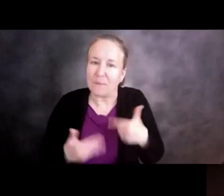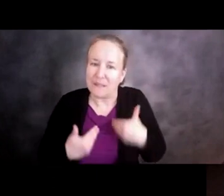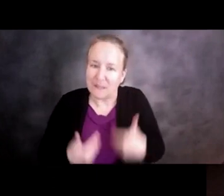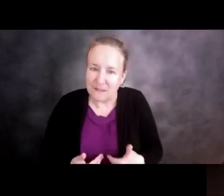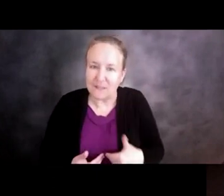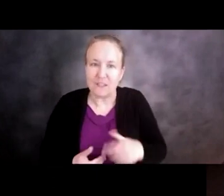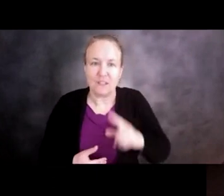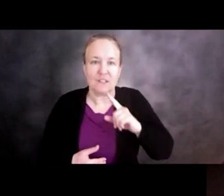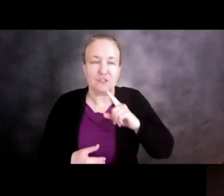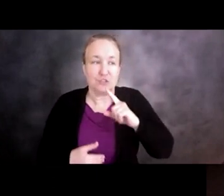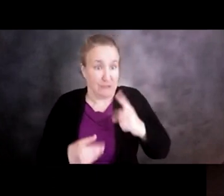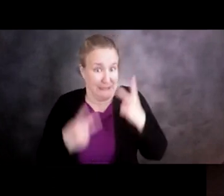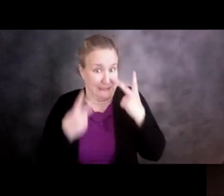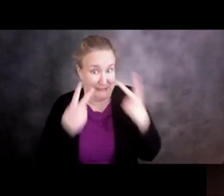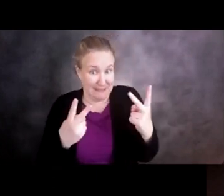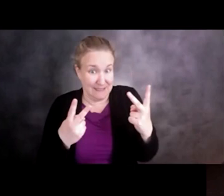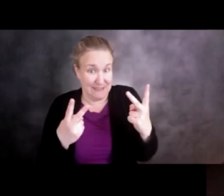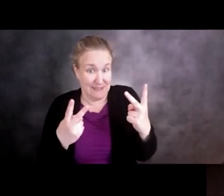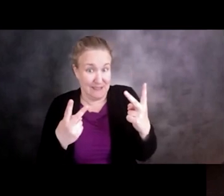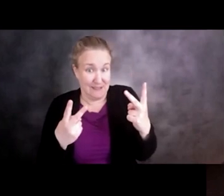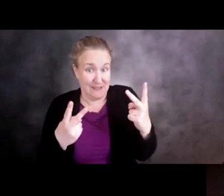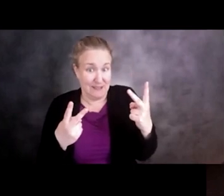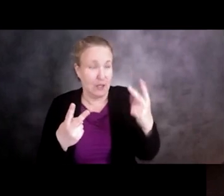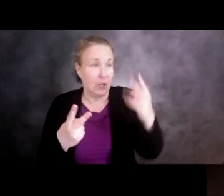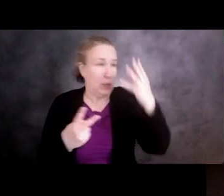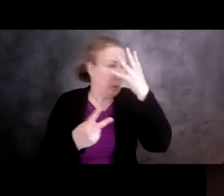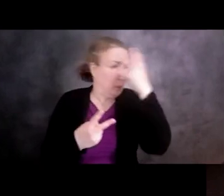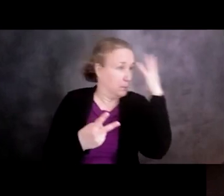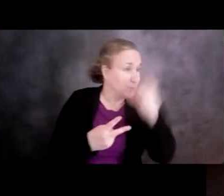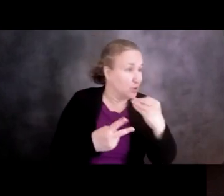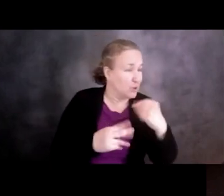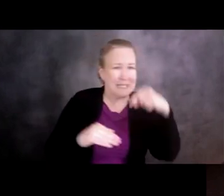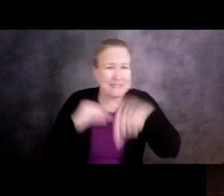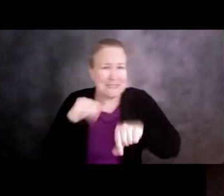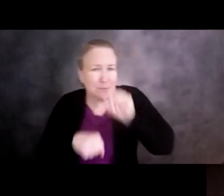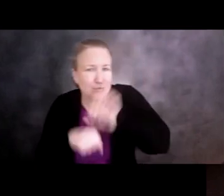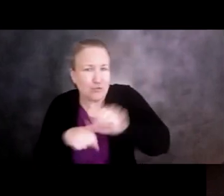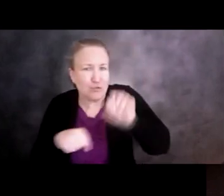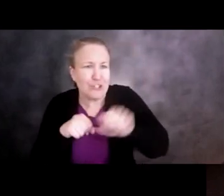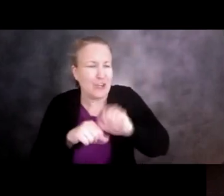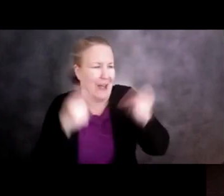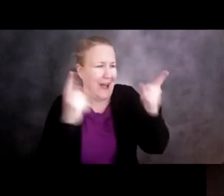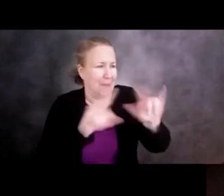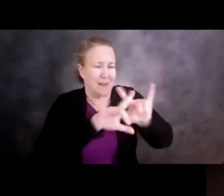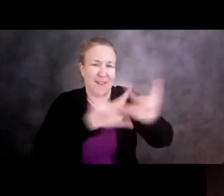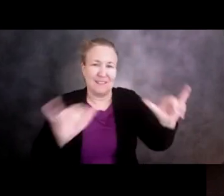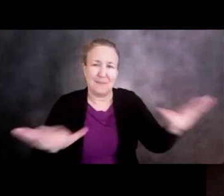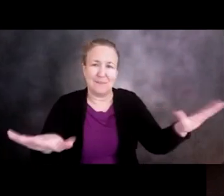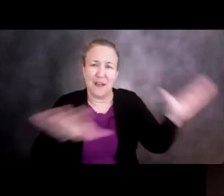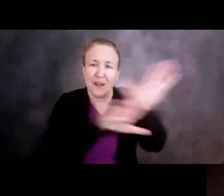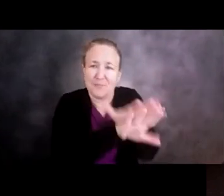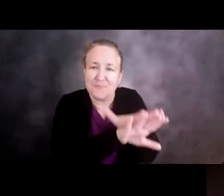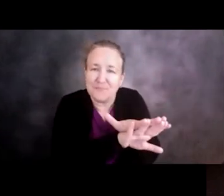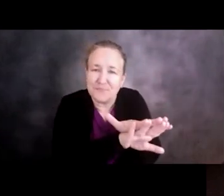the simultaneity of just beauty and also deep rigor.